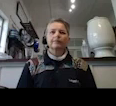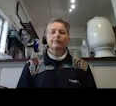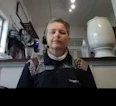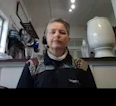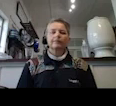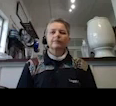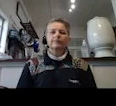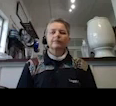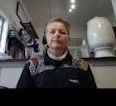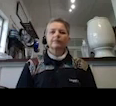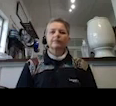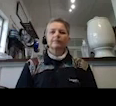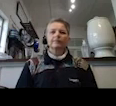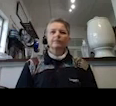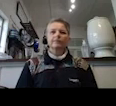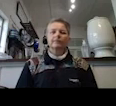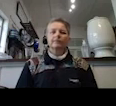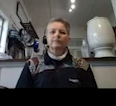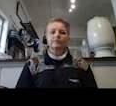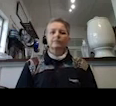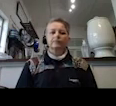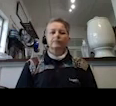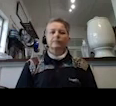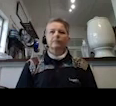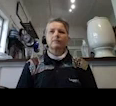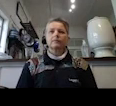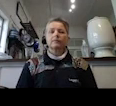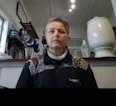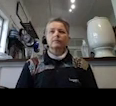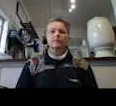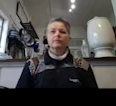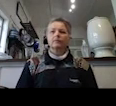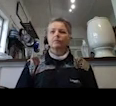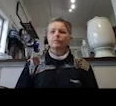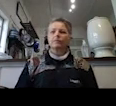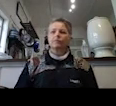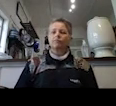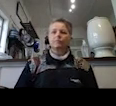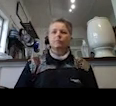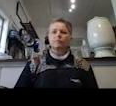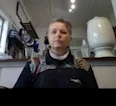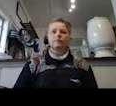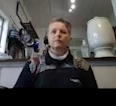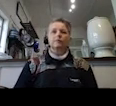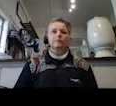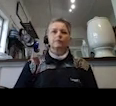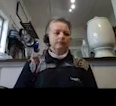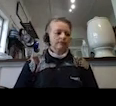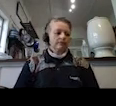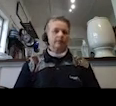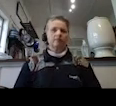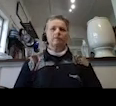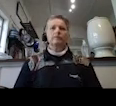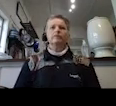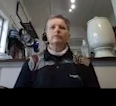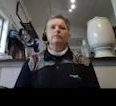for NATI from, showing them that certificate. So I'll just have a quick look at some questions. Someone did have a question